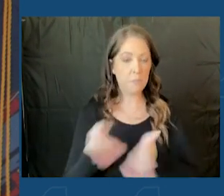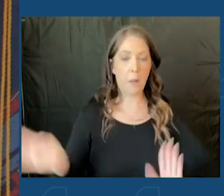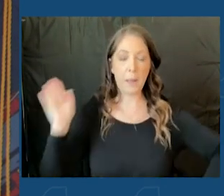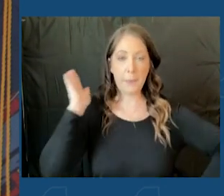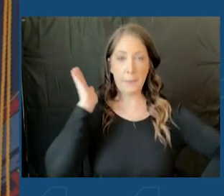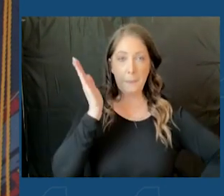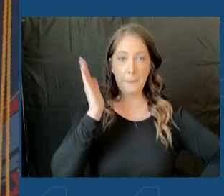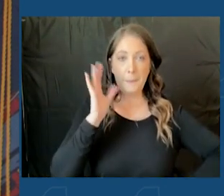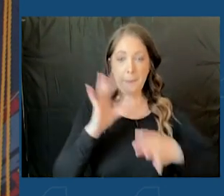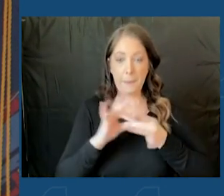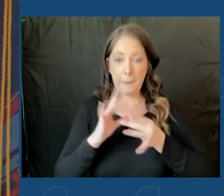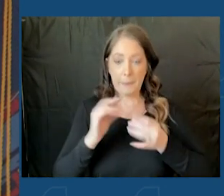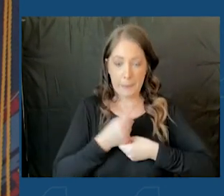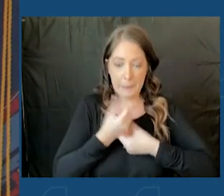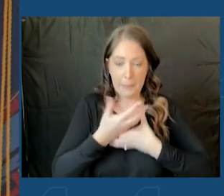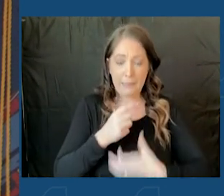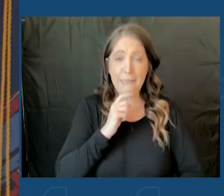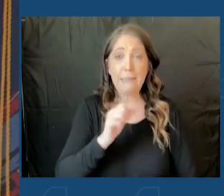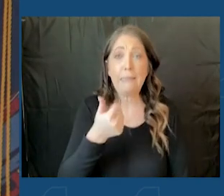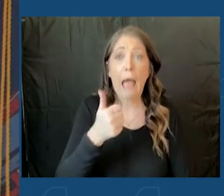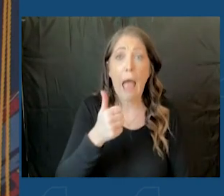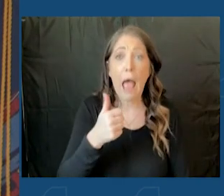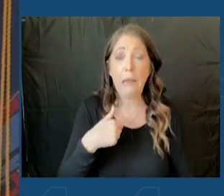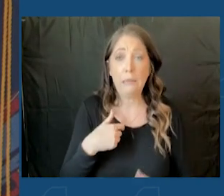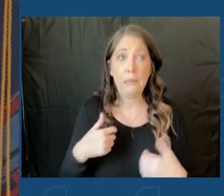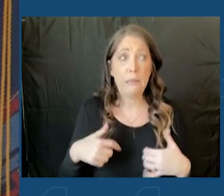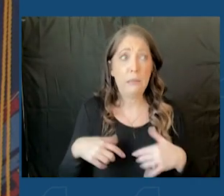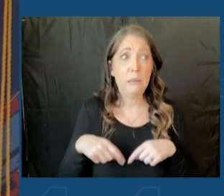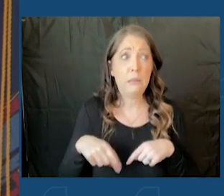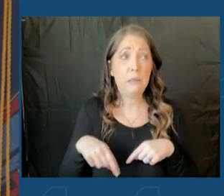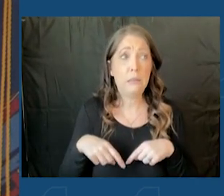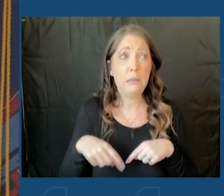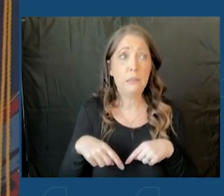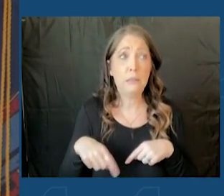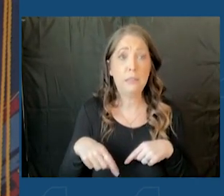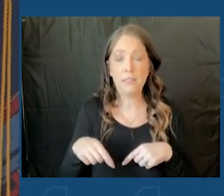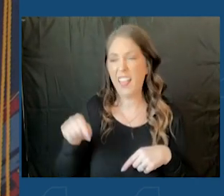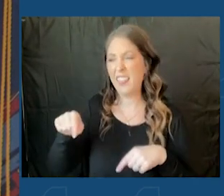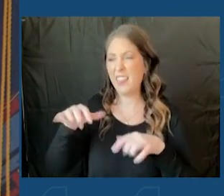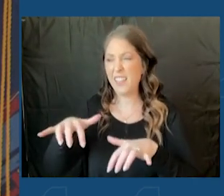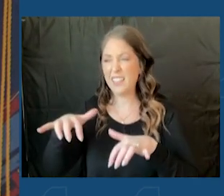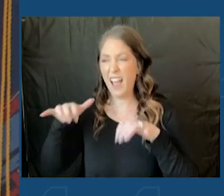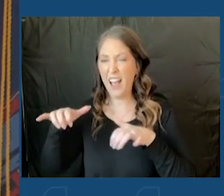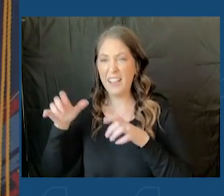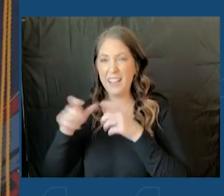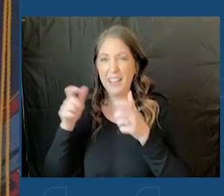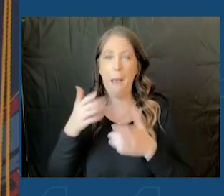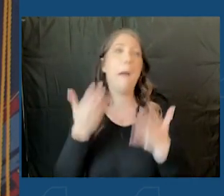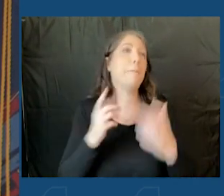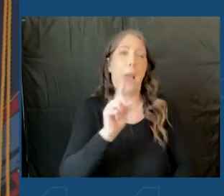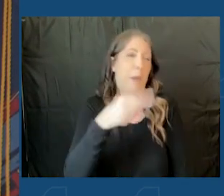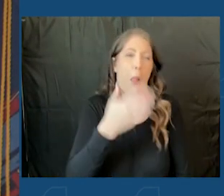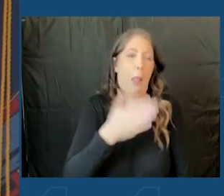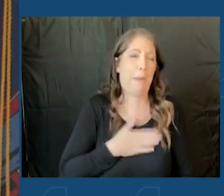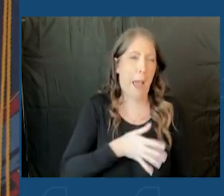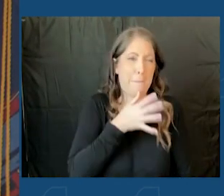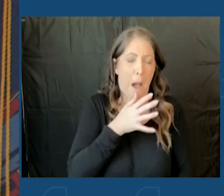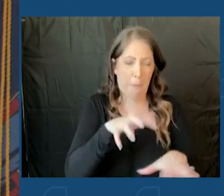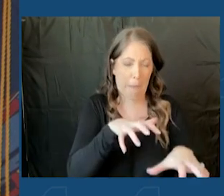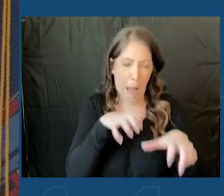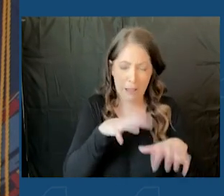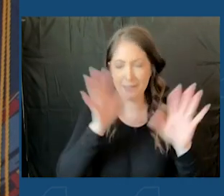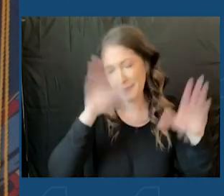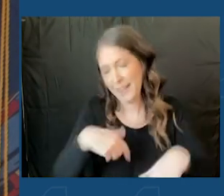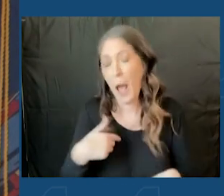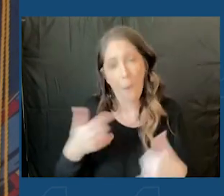old, very intimidated, had an audience. This looks a little bigger. I think it's just my mom maybe out there. But I was still nervous.